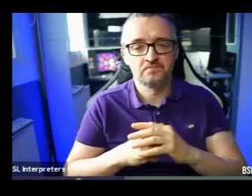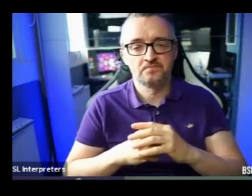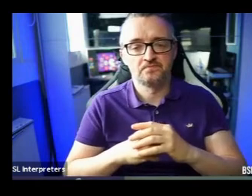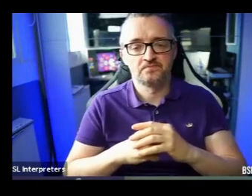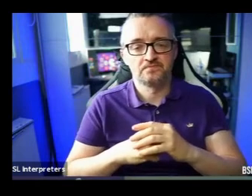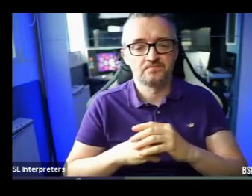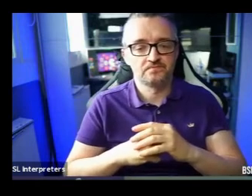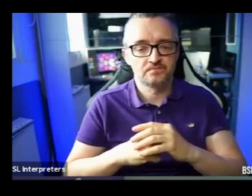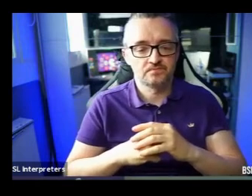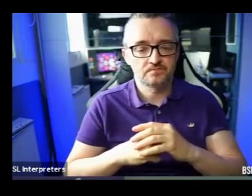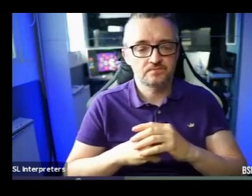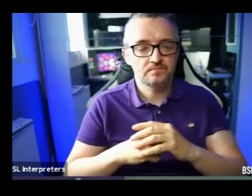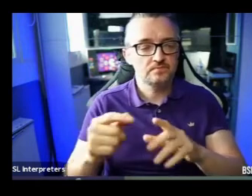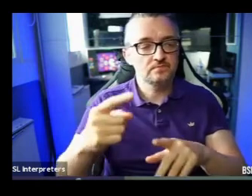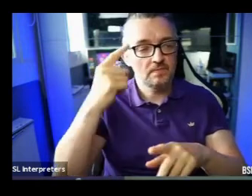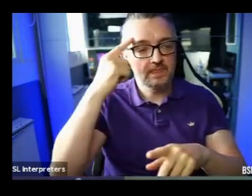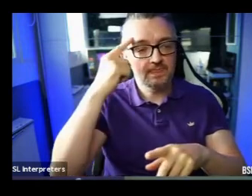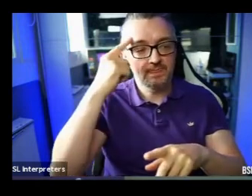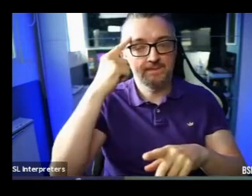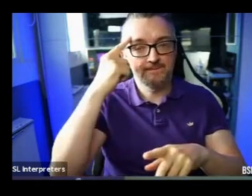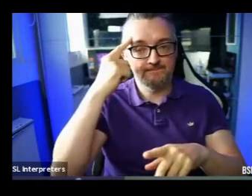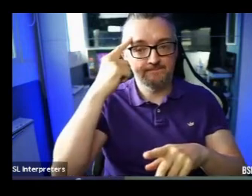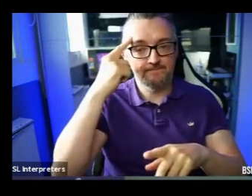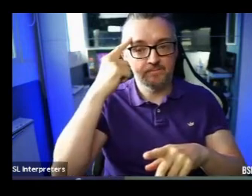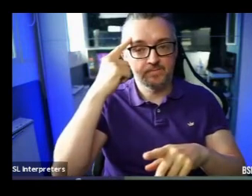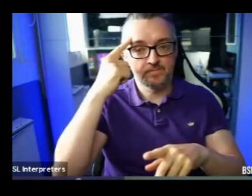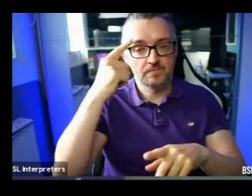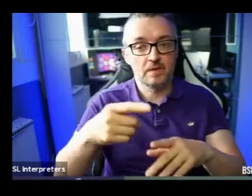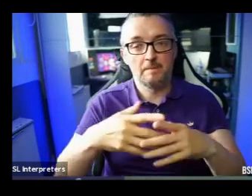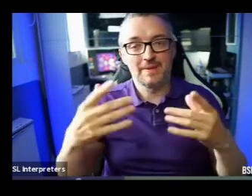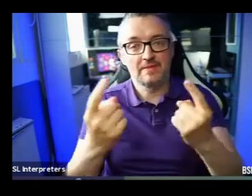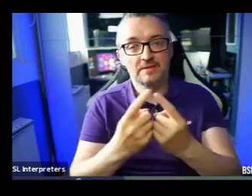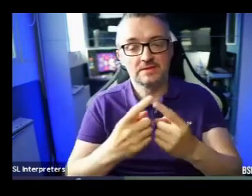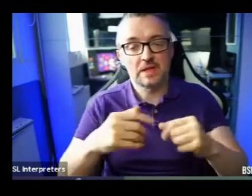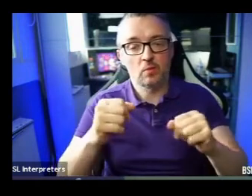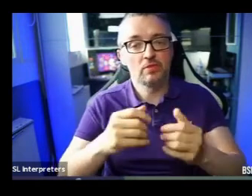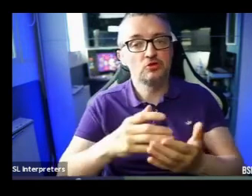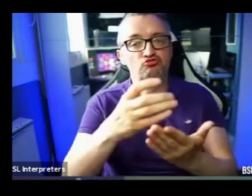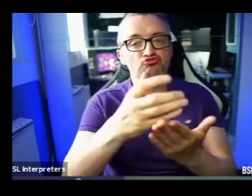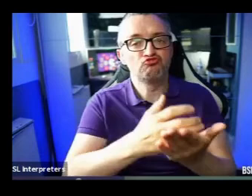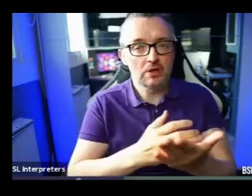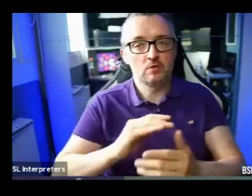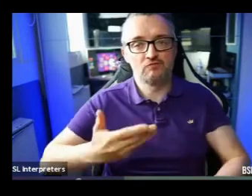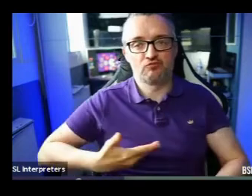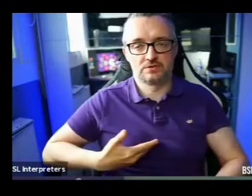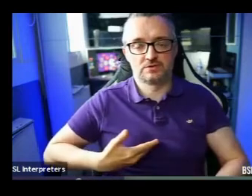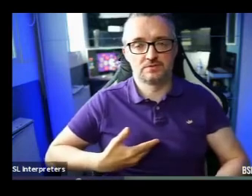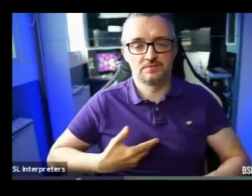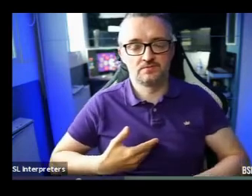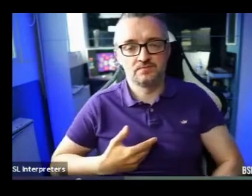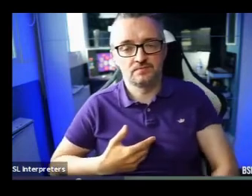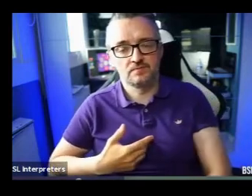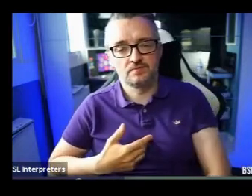bit. If you think through some of the big ticket stuff from our perspective begins with the Charter of Rights,